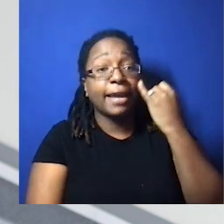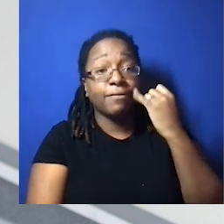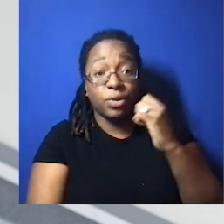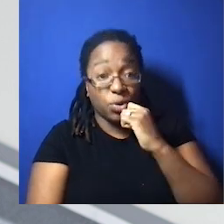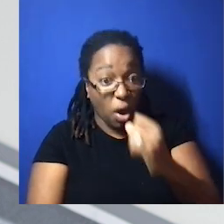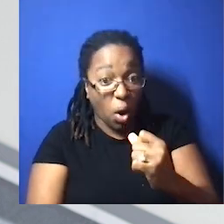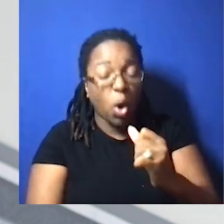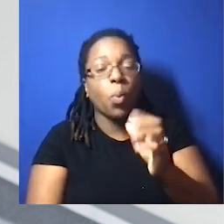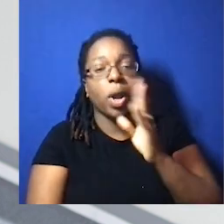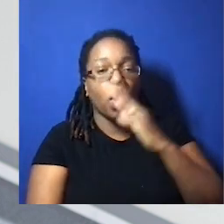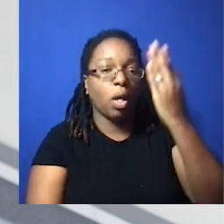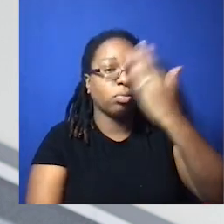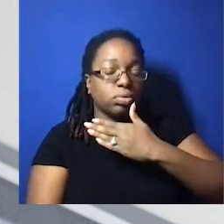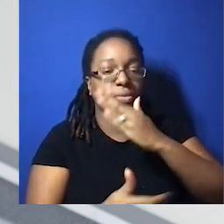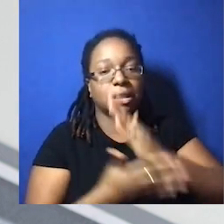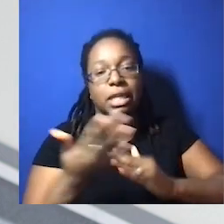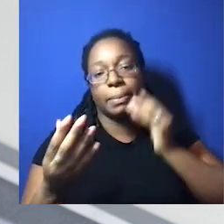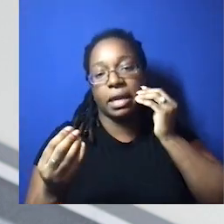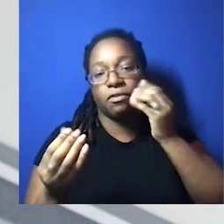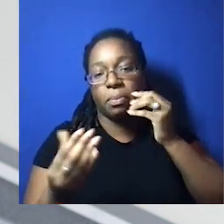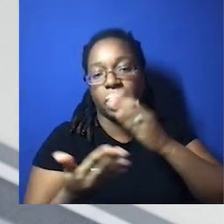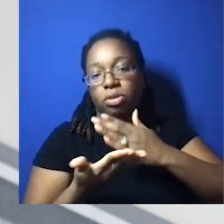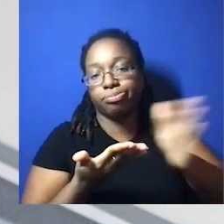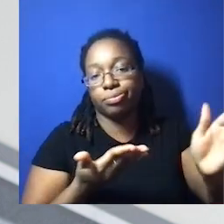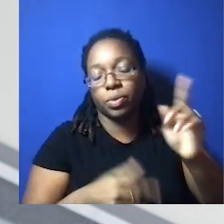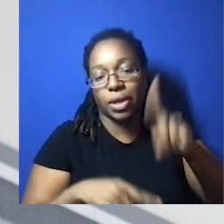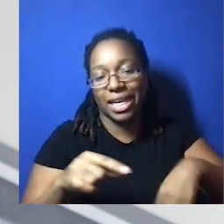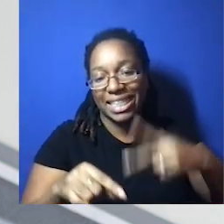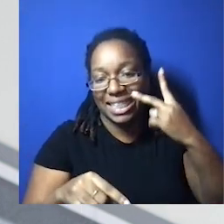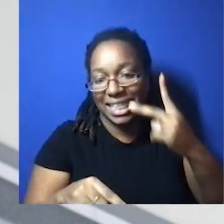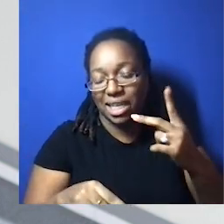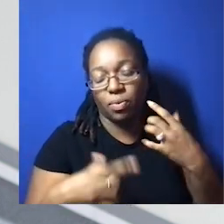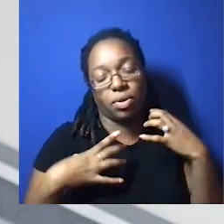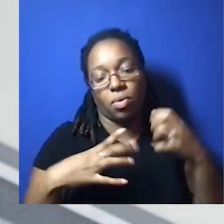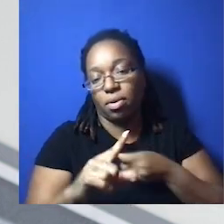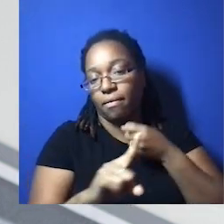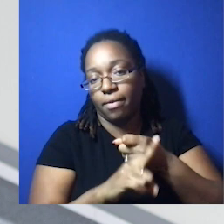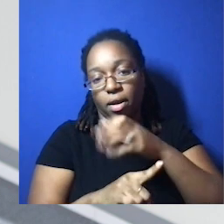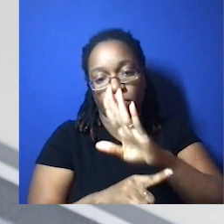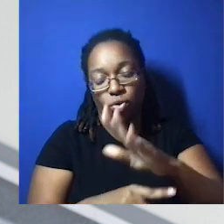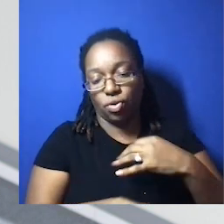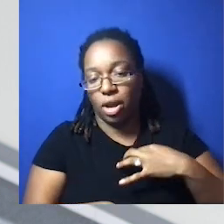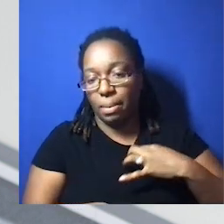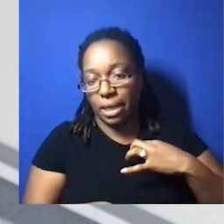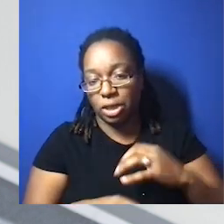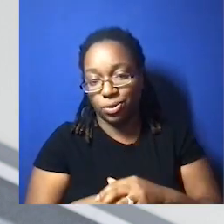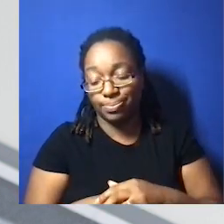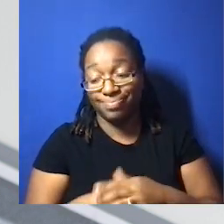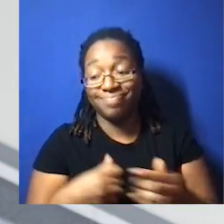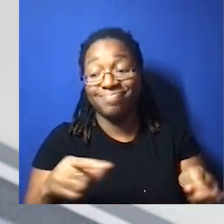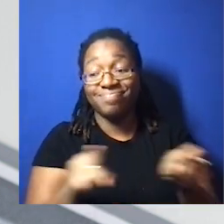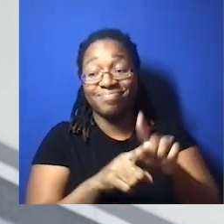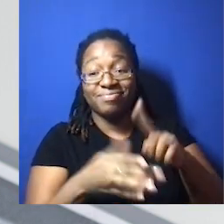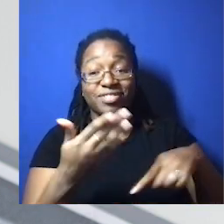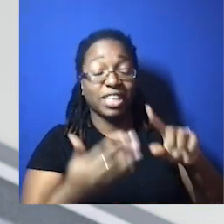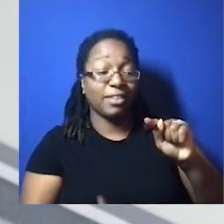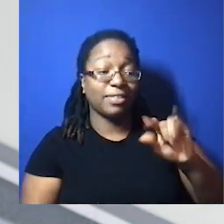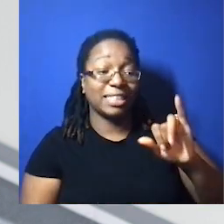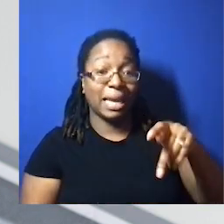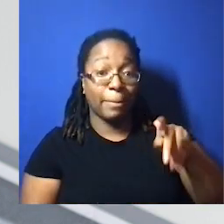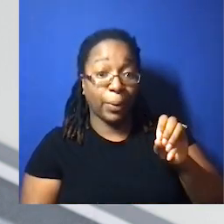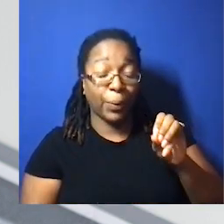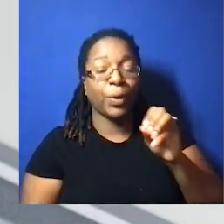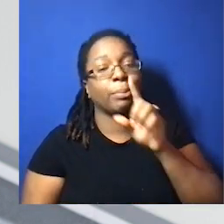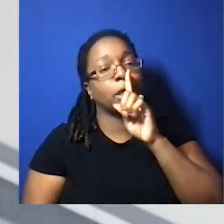that to be affecting your application materials. Also, check for typos. Make sure that you're writing your application materials